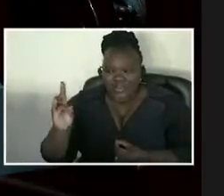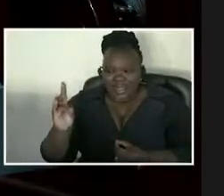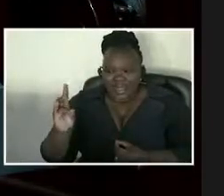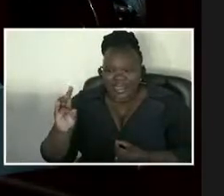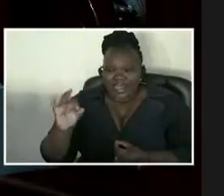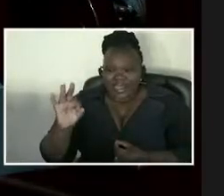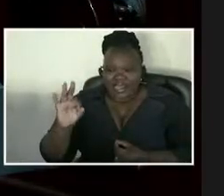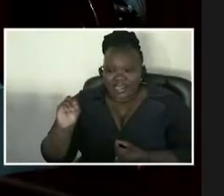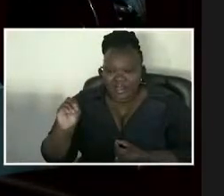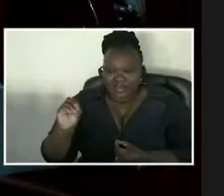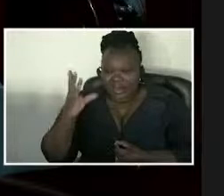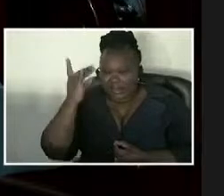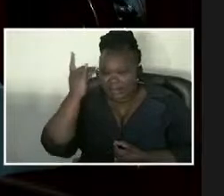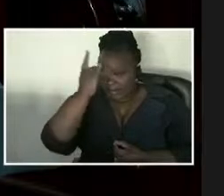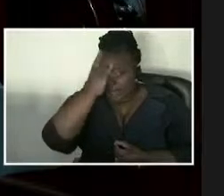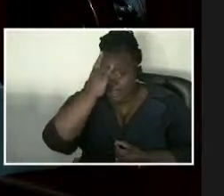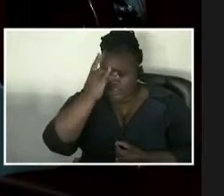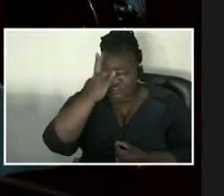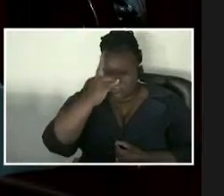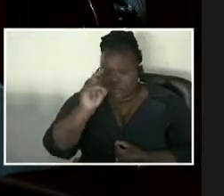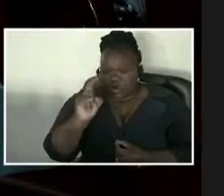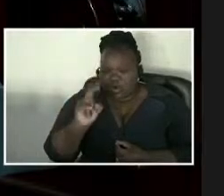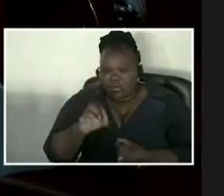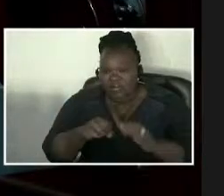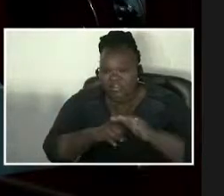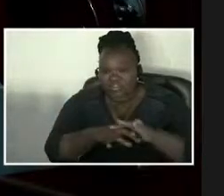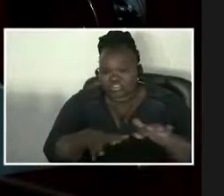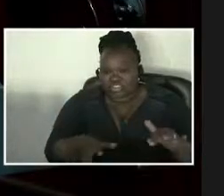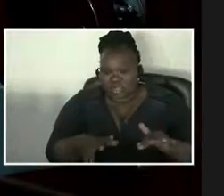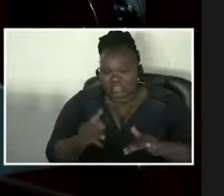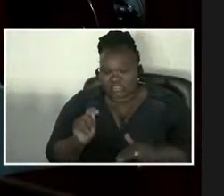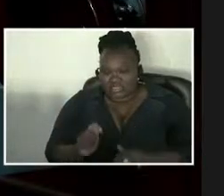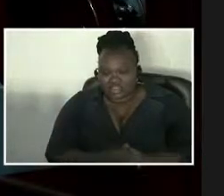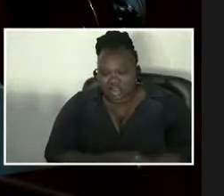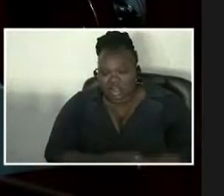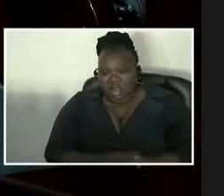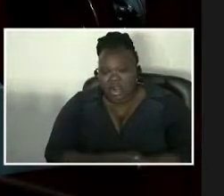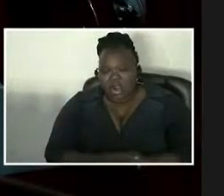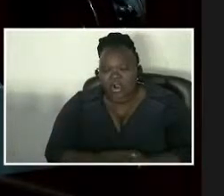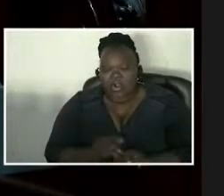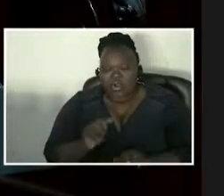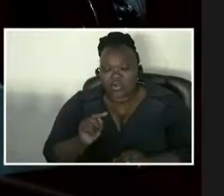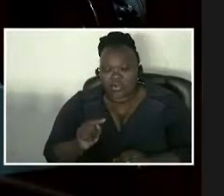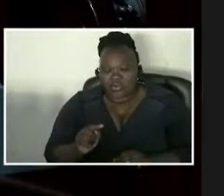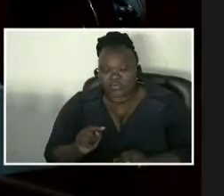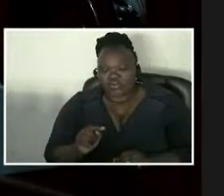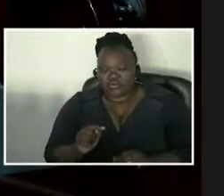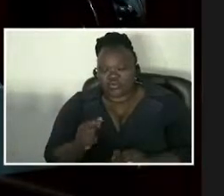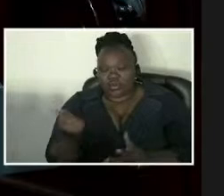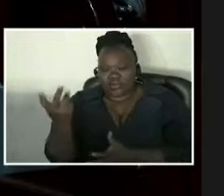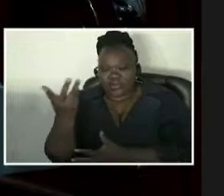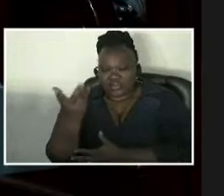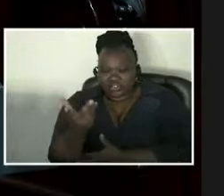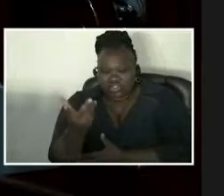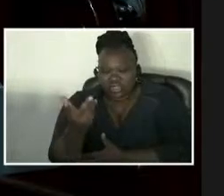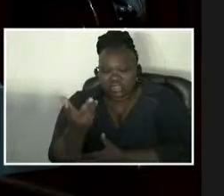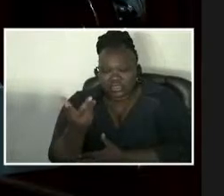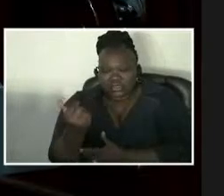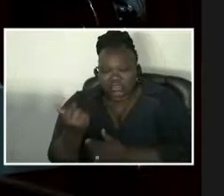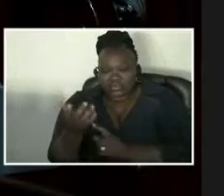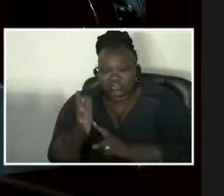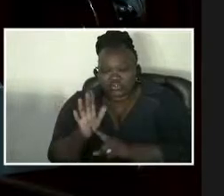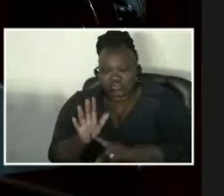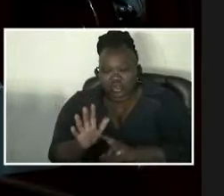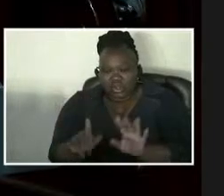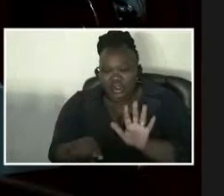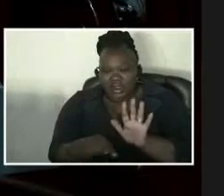2021 by the brazilian natal provincial treasury the above presentations honorable chairperson indicate a